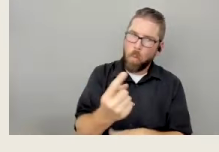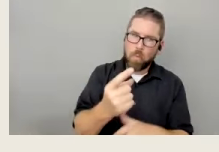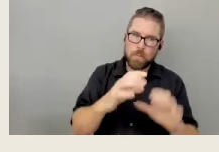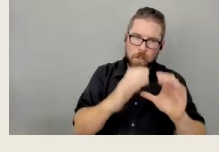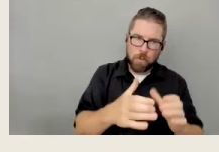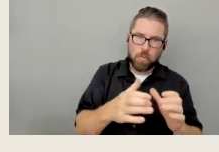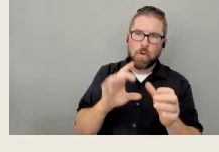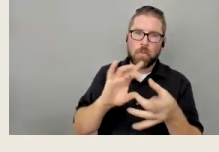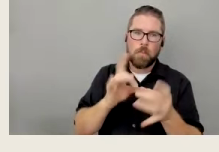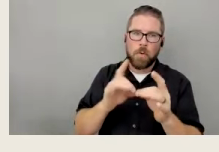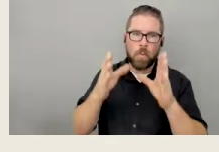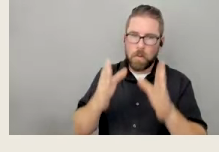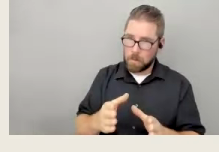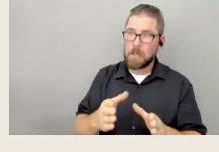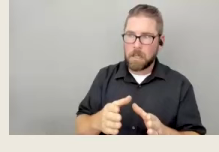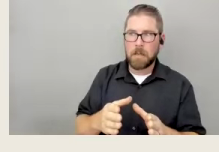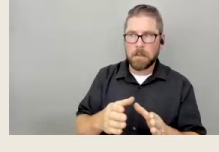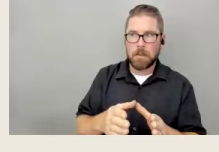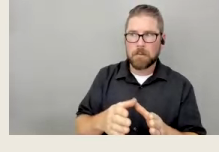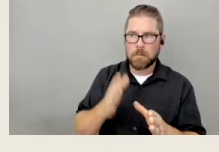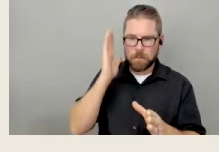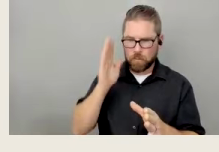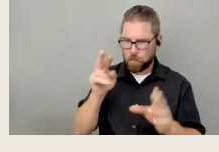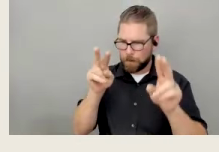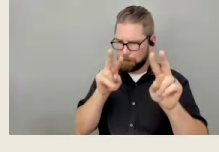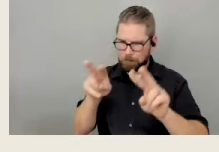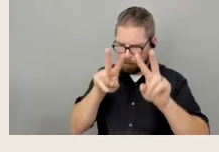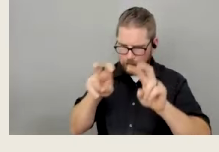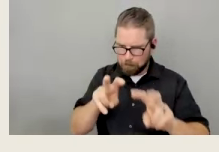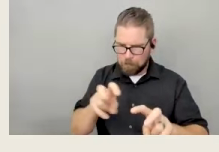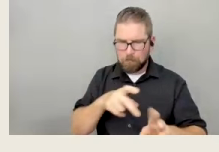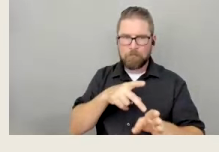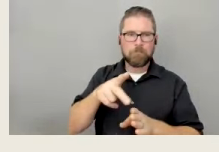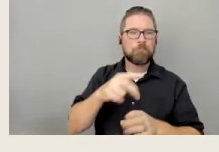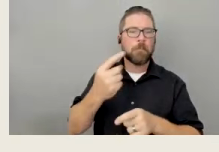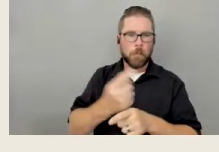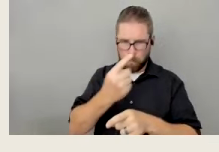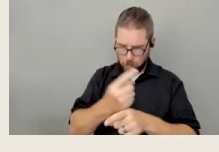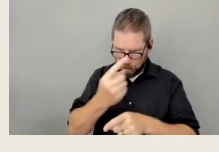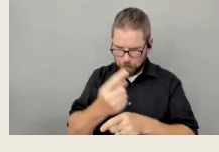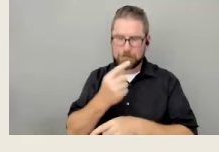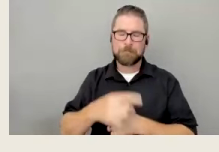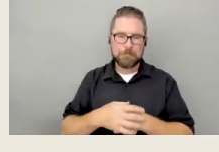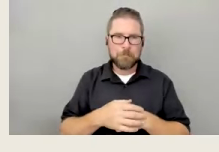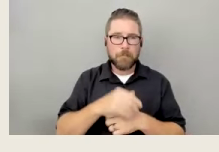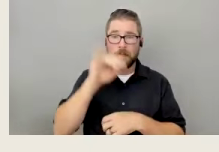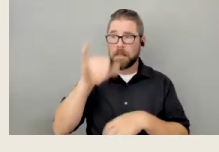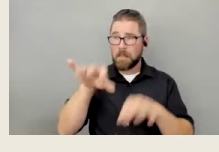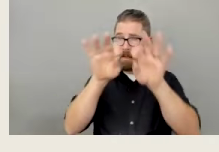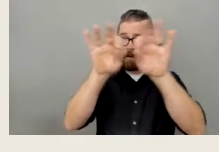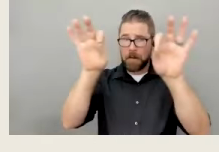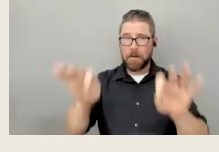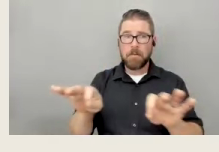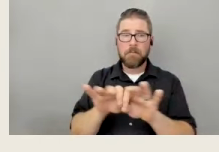rated appropriately as well too. And so when you do this online form, it kind of prompts us to have